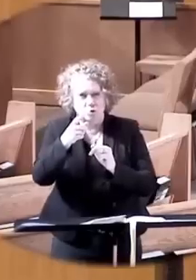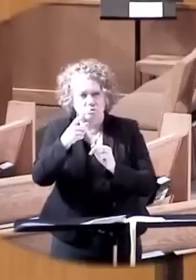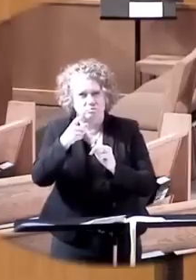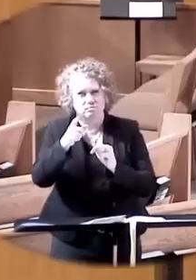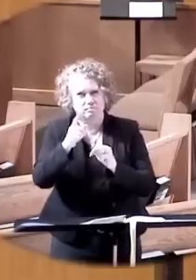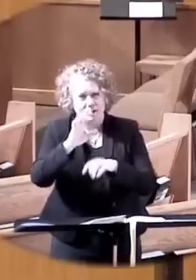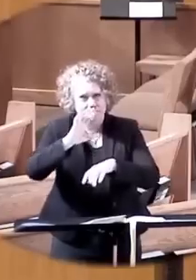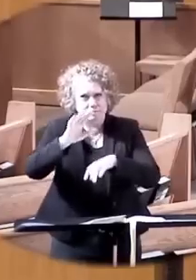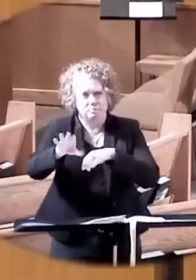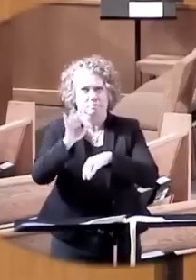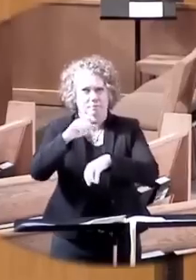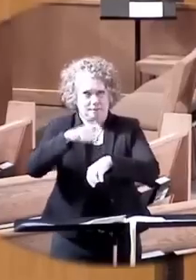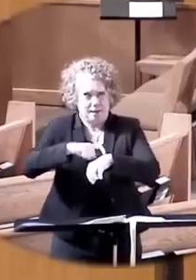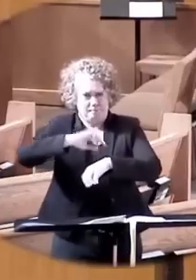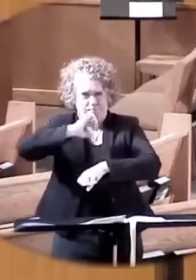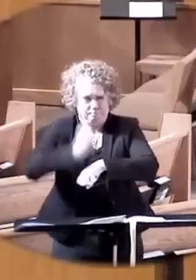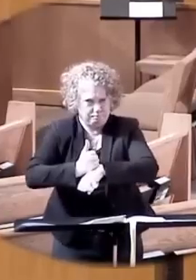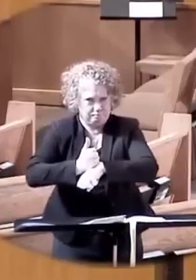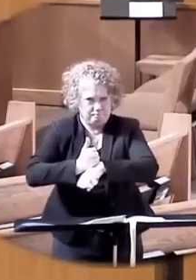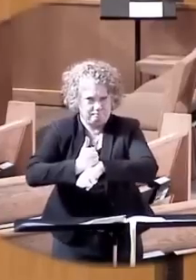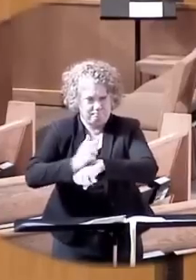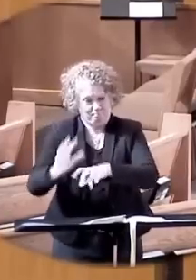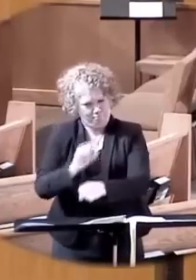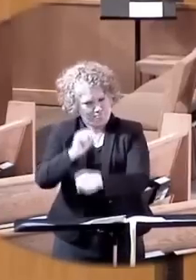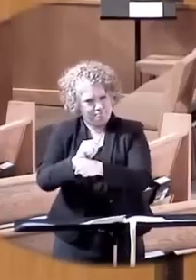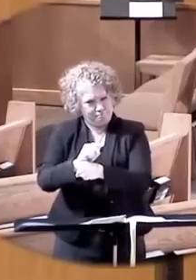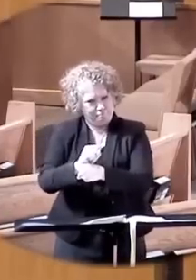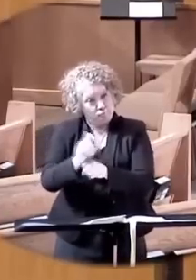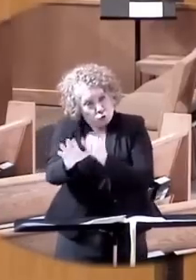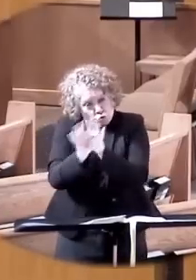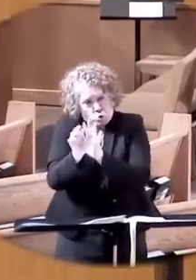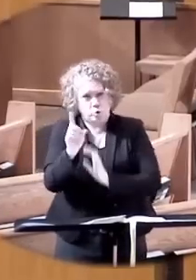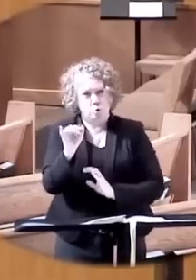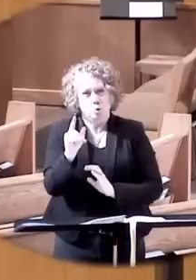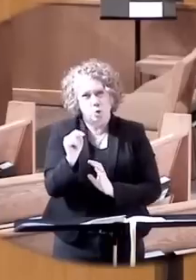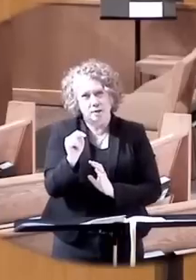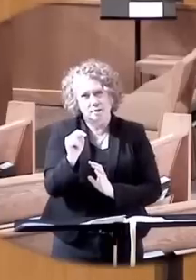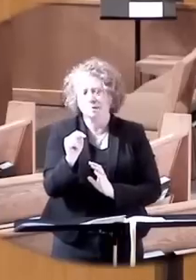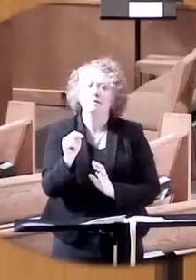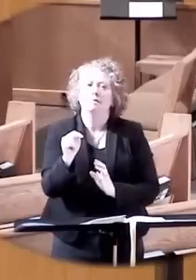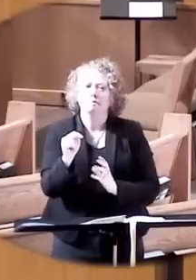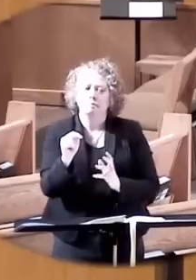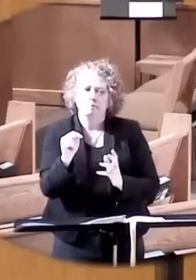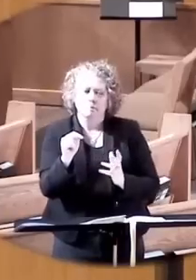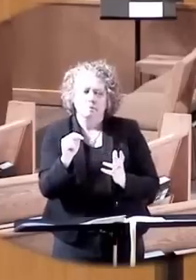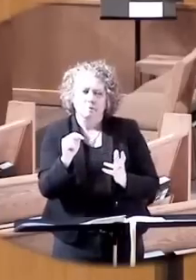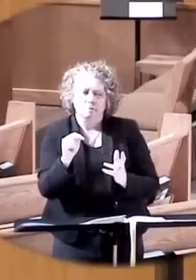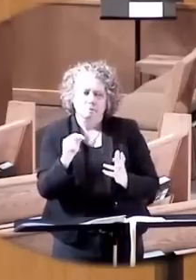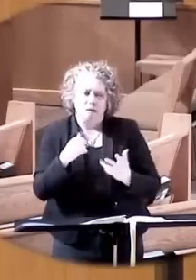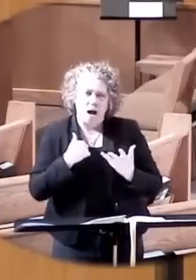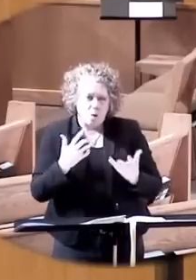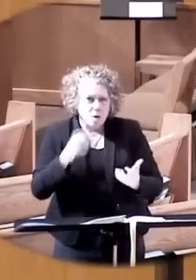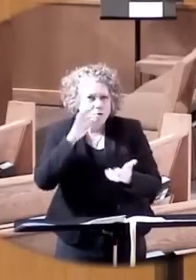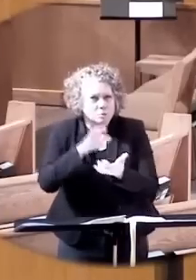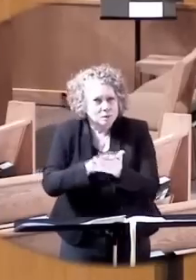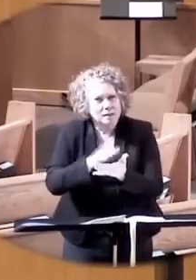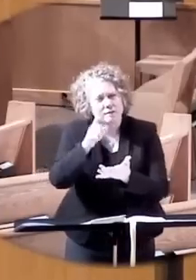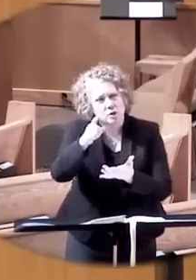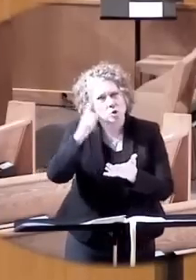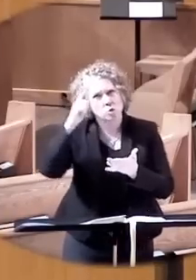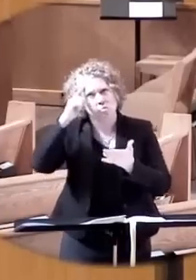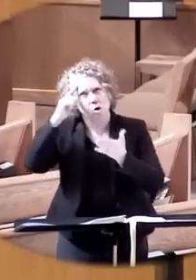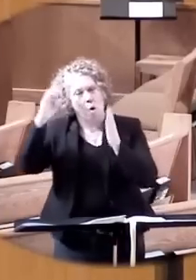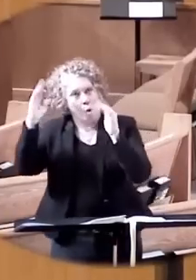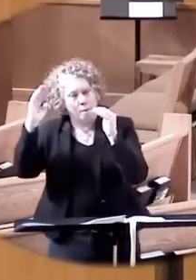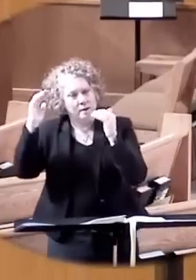so. And I'm going to believe that you are doing so in the hope to connect with our God,